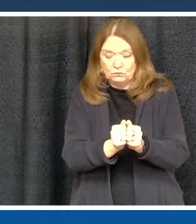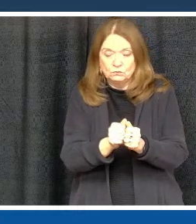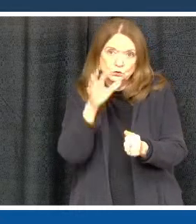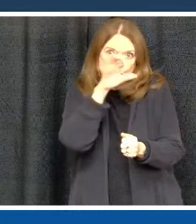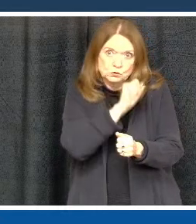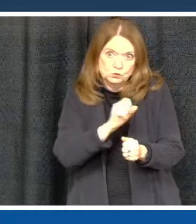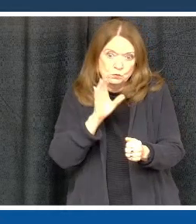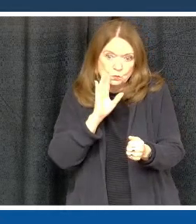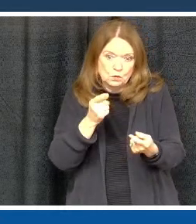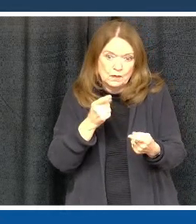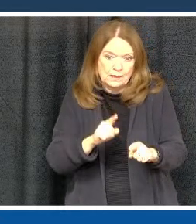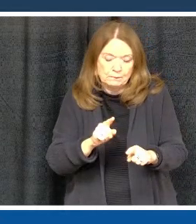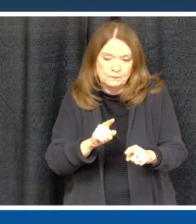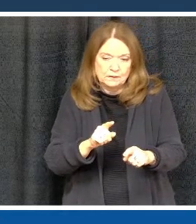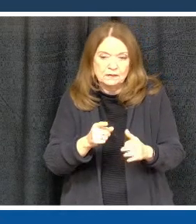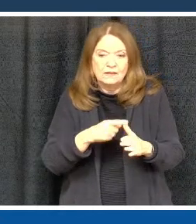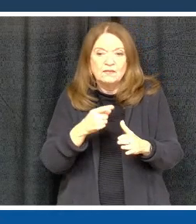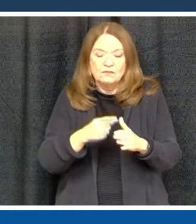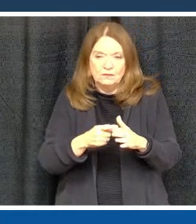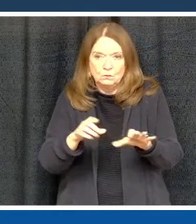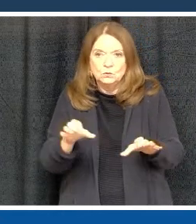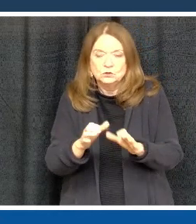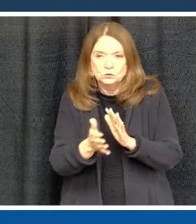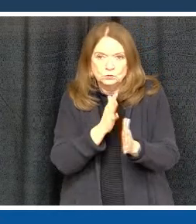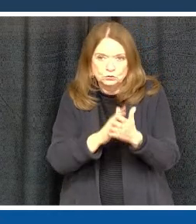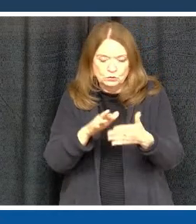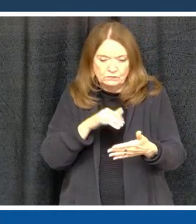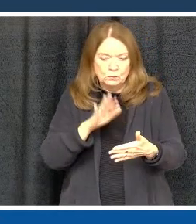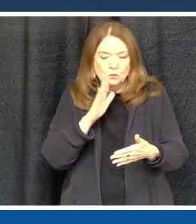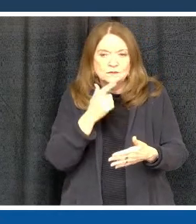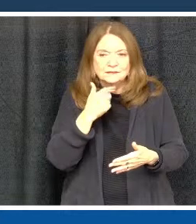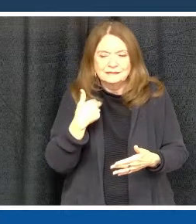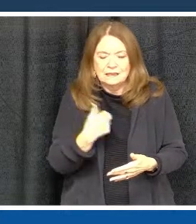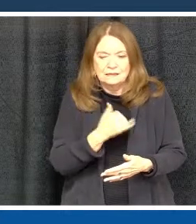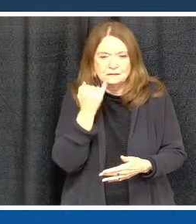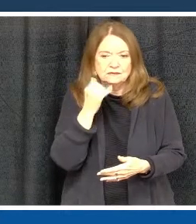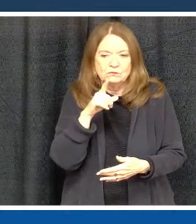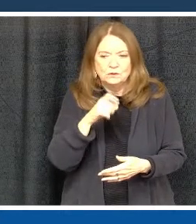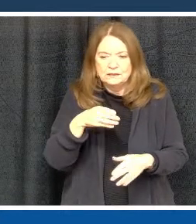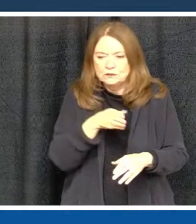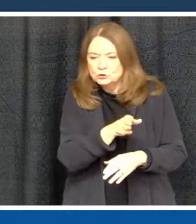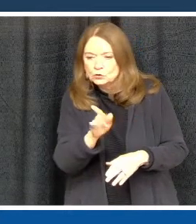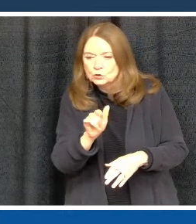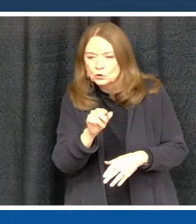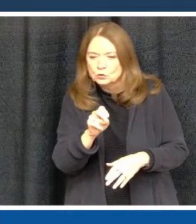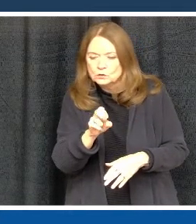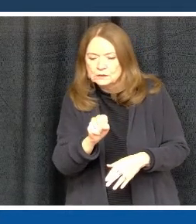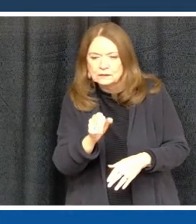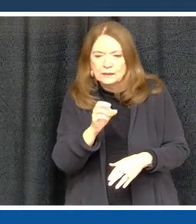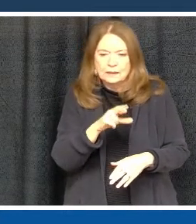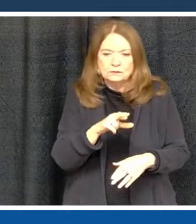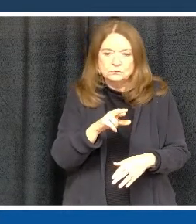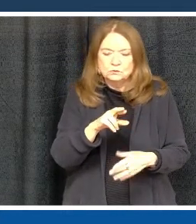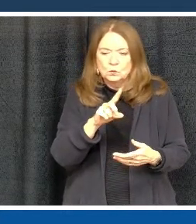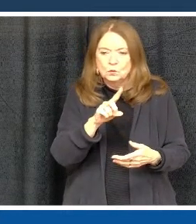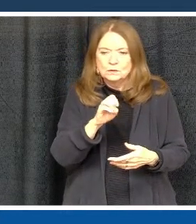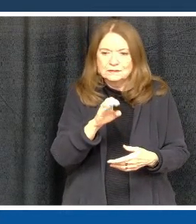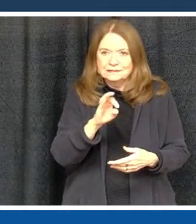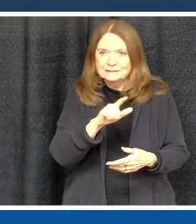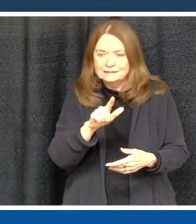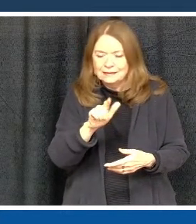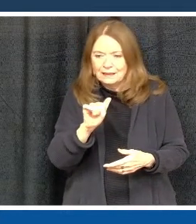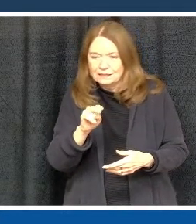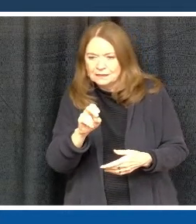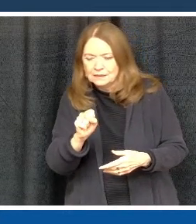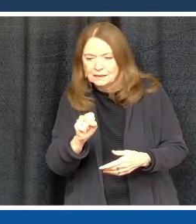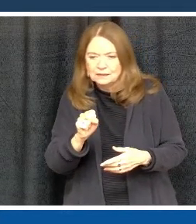going to happen, we'll get a traffic study then. That will tell us, do we need turning lanes, decel lanes, sight distance, which should